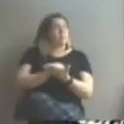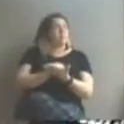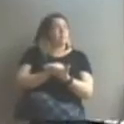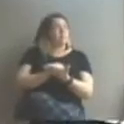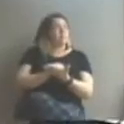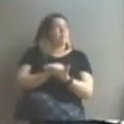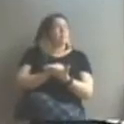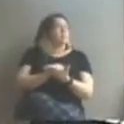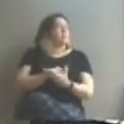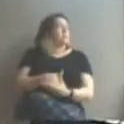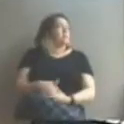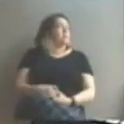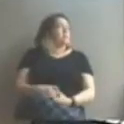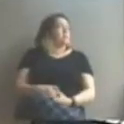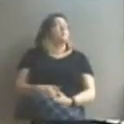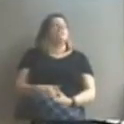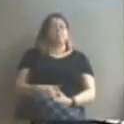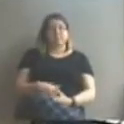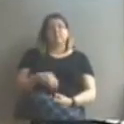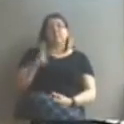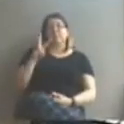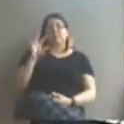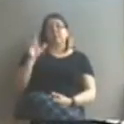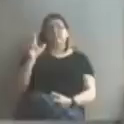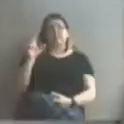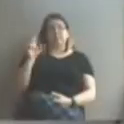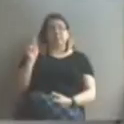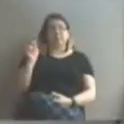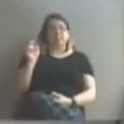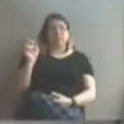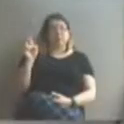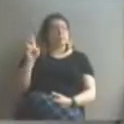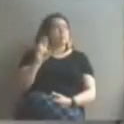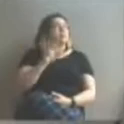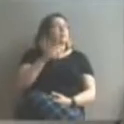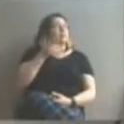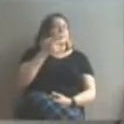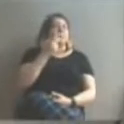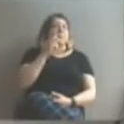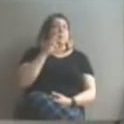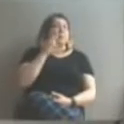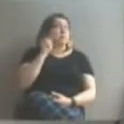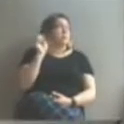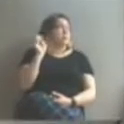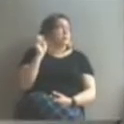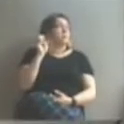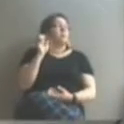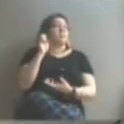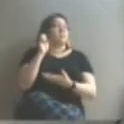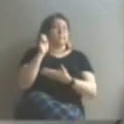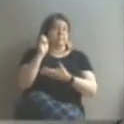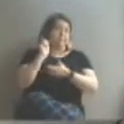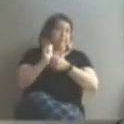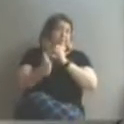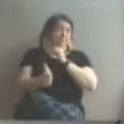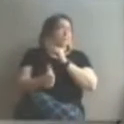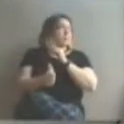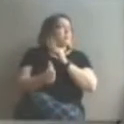there a motion to approve today's meeting agenda? So moved by Vice Chair Wilner, second by Member Horn. All those in favor? Motion